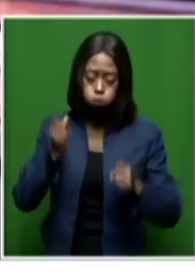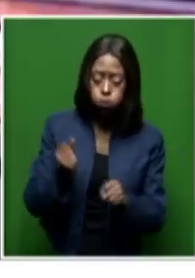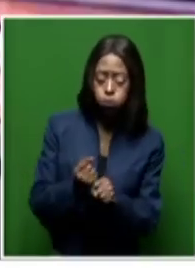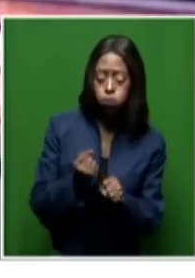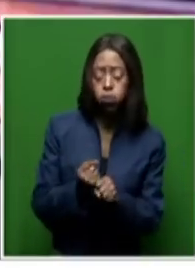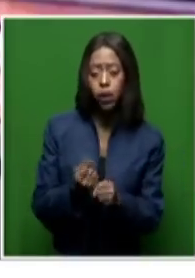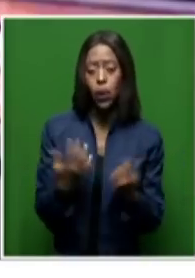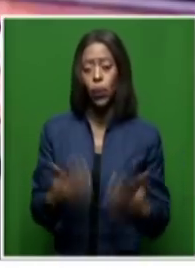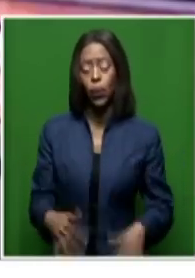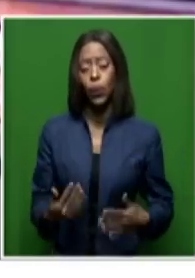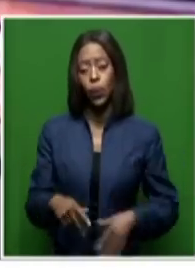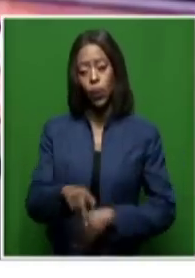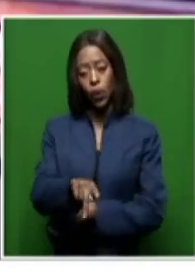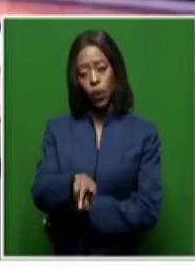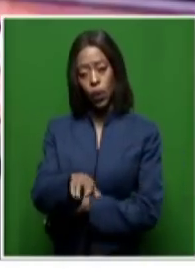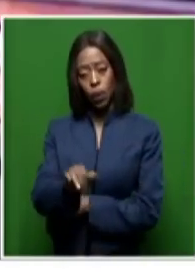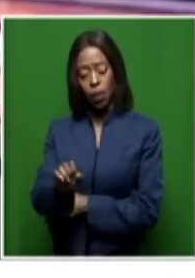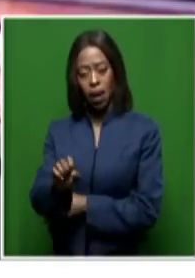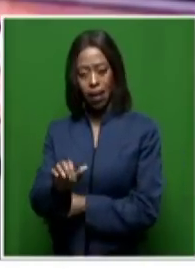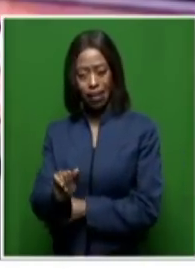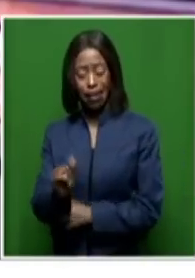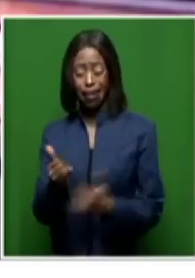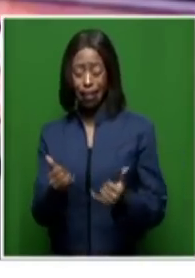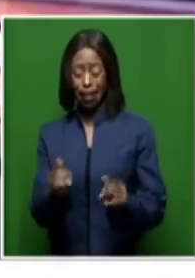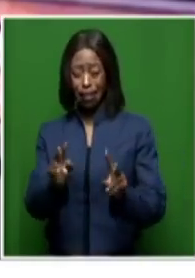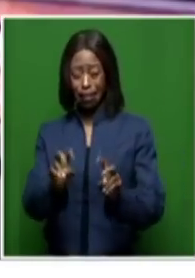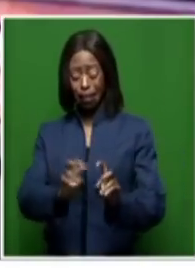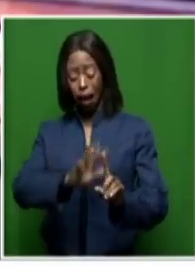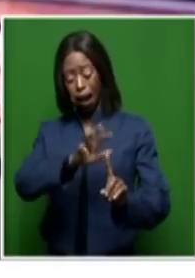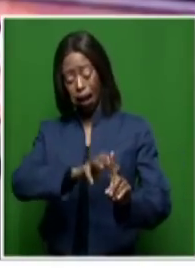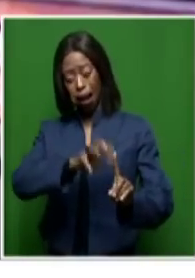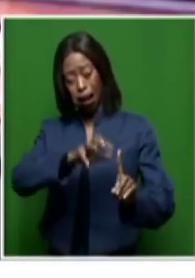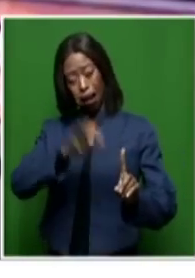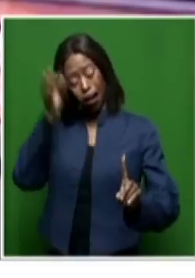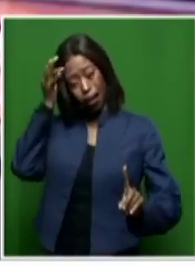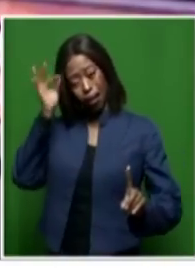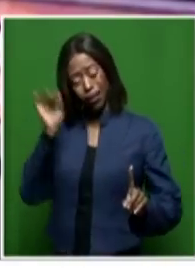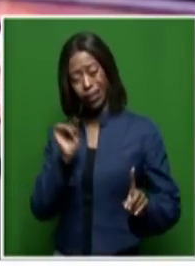and the story of state capture is gonna be